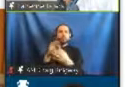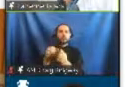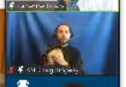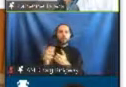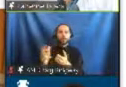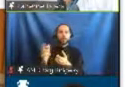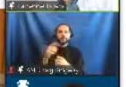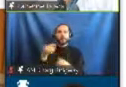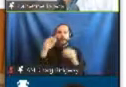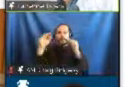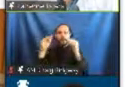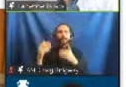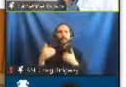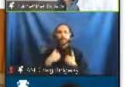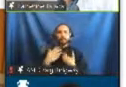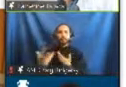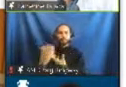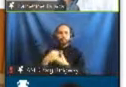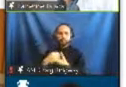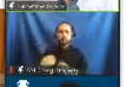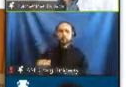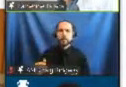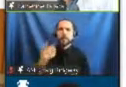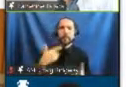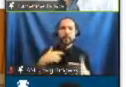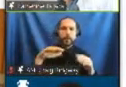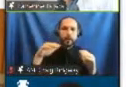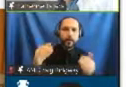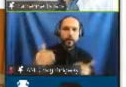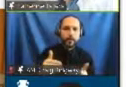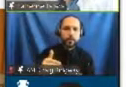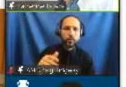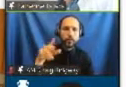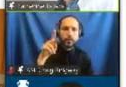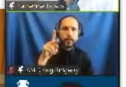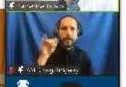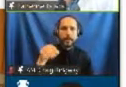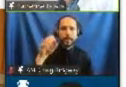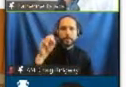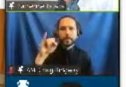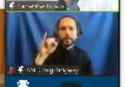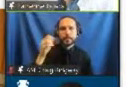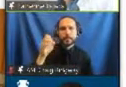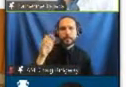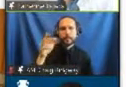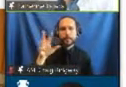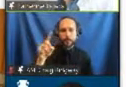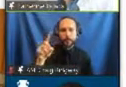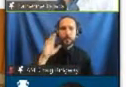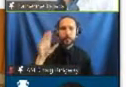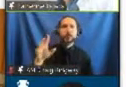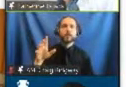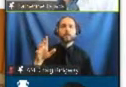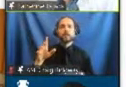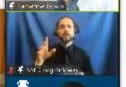Now I would like to reintroduce Dr. Siegfried, Clinical Director for Keystone Autism Services, who will take a moment